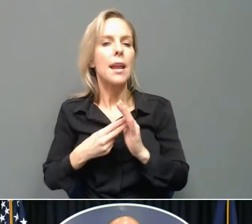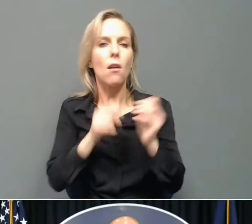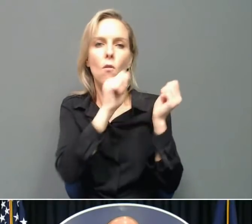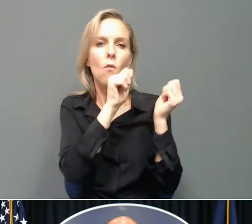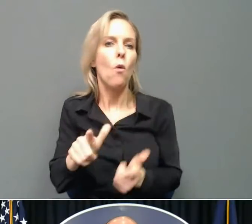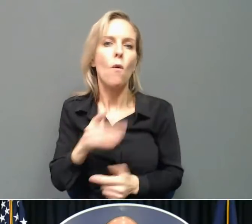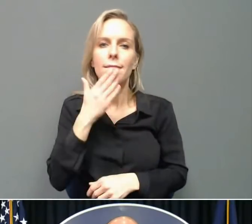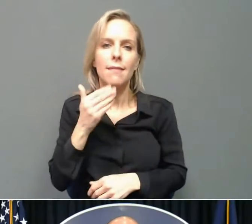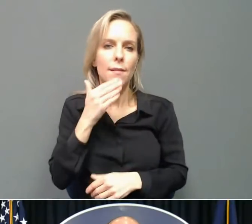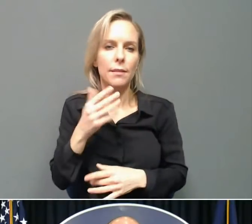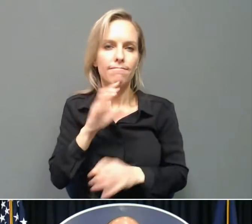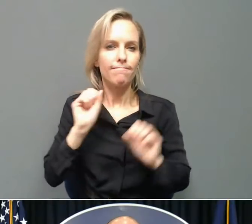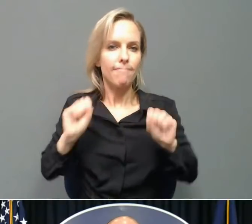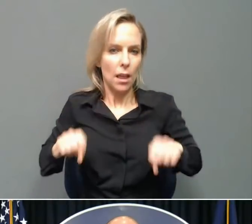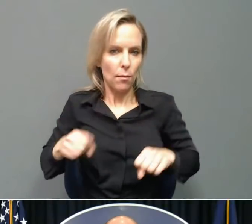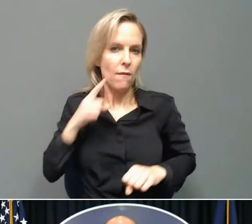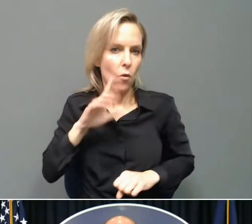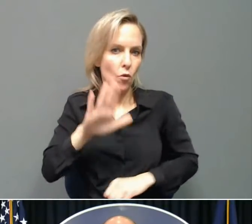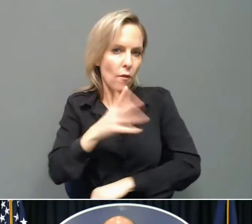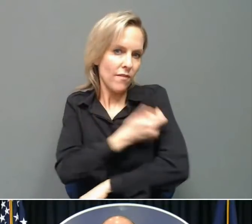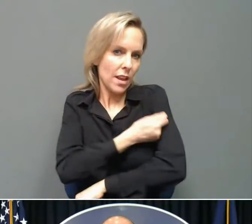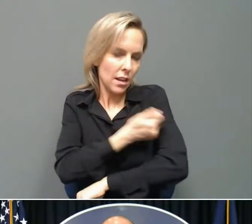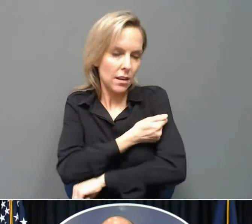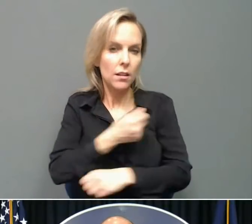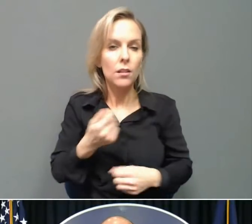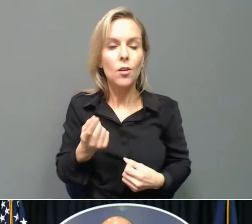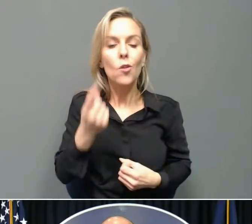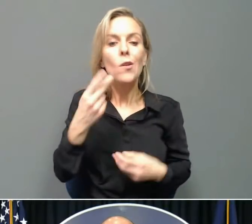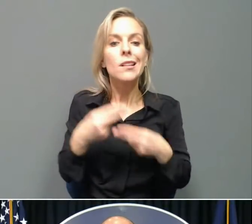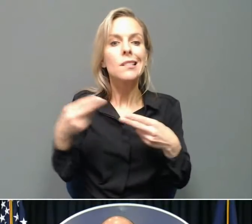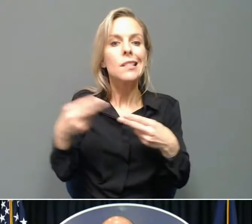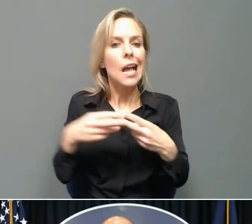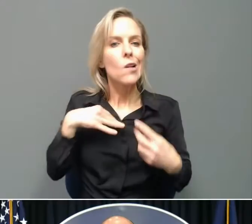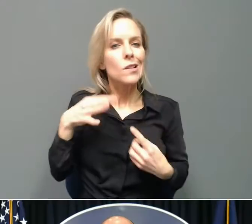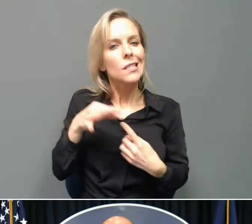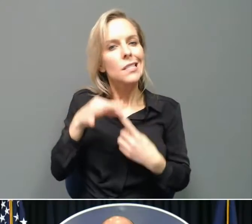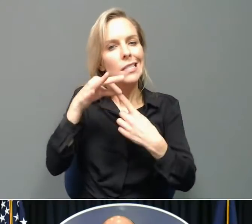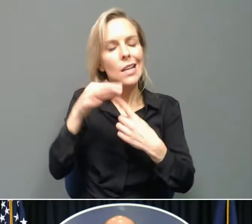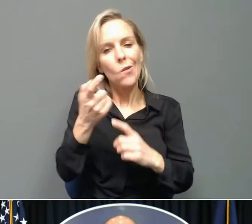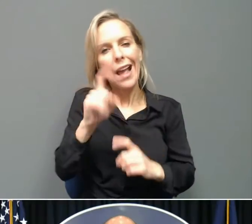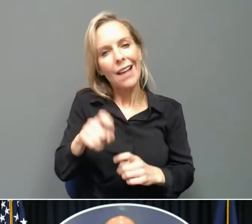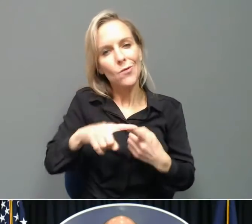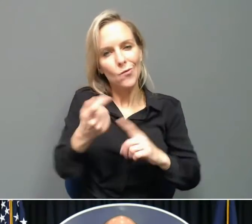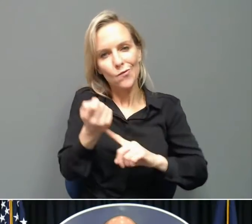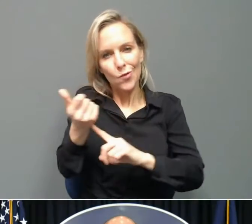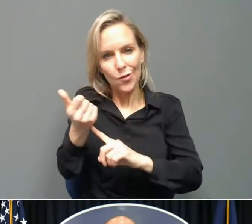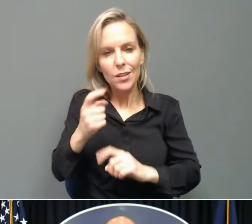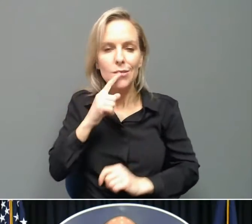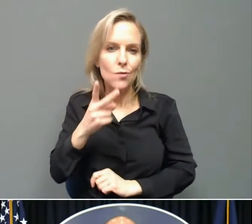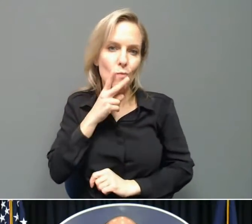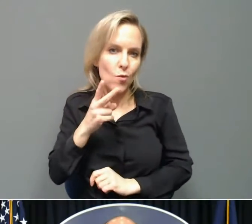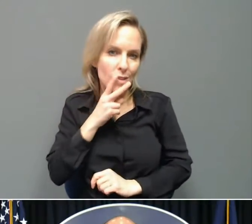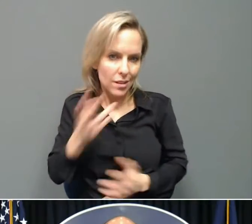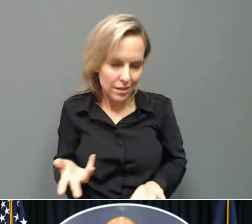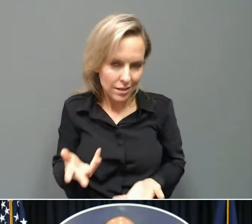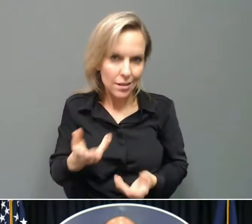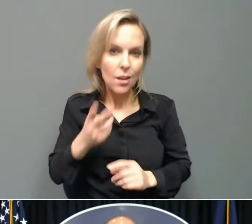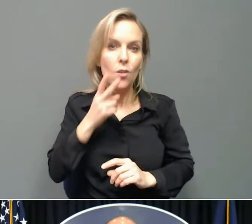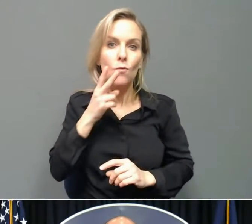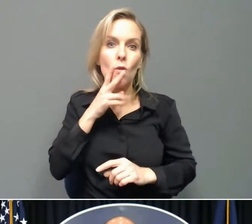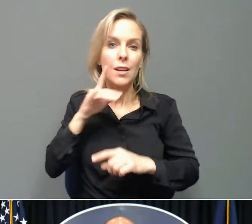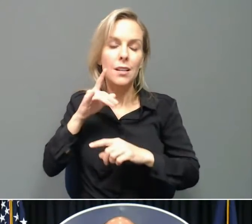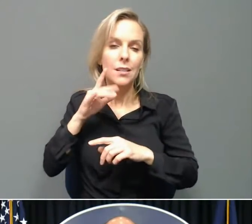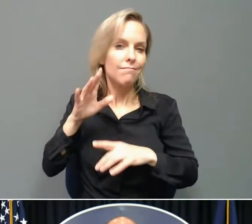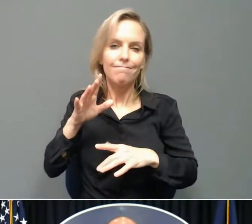The slide also does make the one exception. The one thing we've removed in Kentucky is smoking. So smoking is not going to